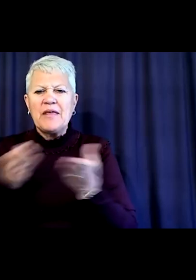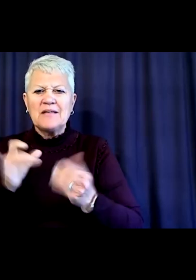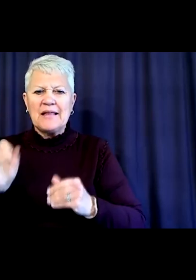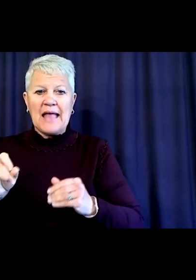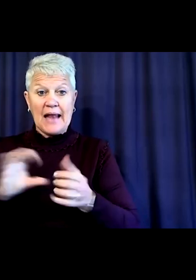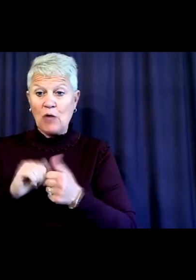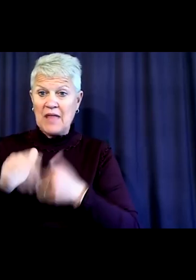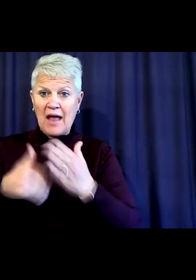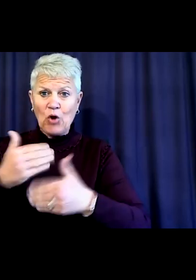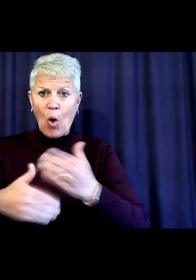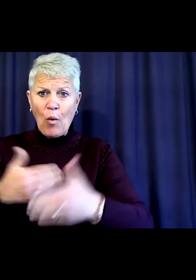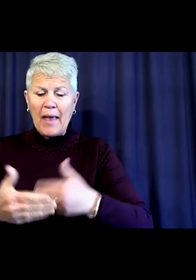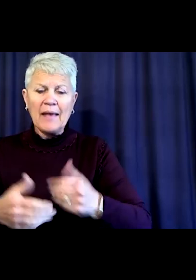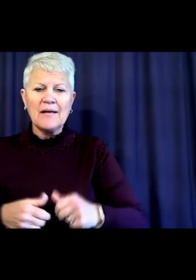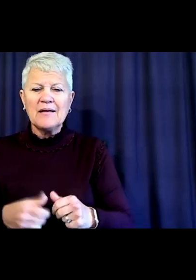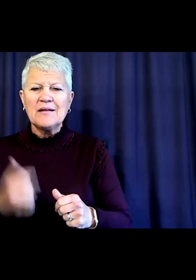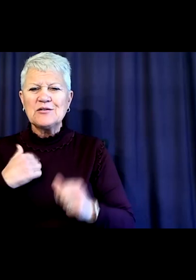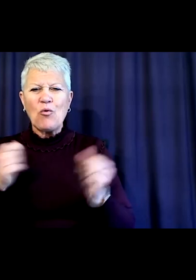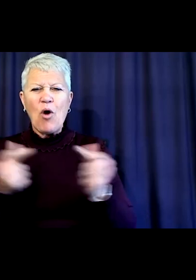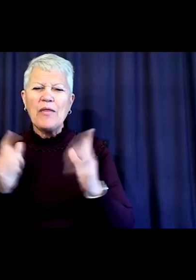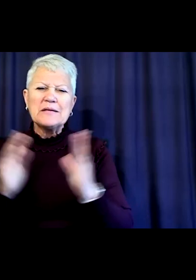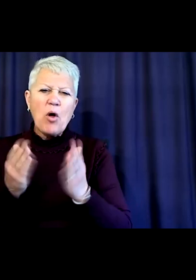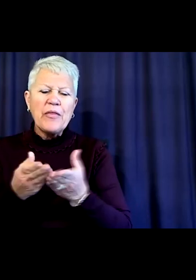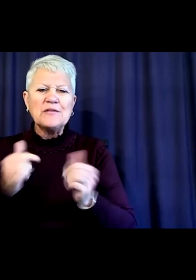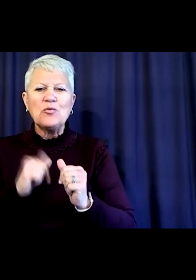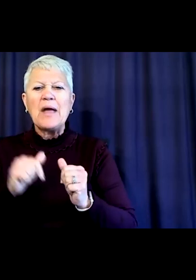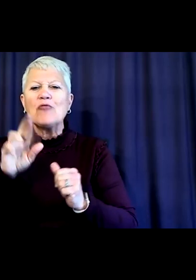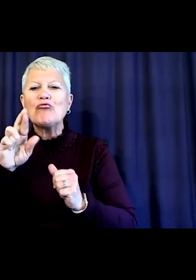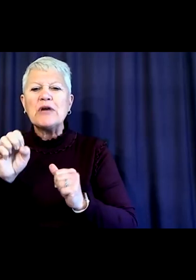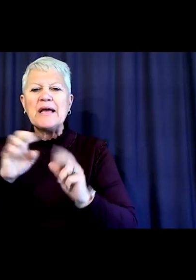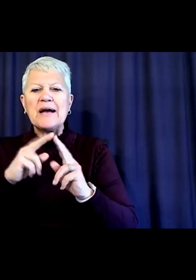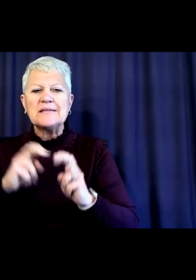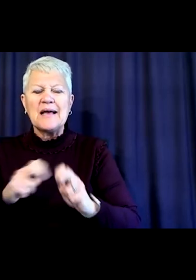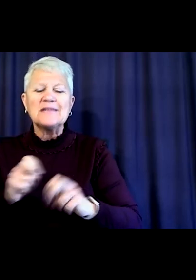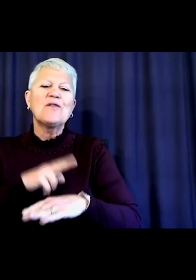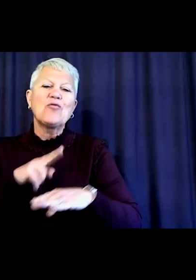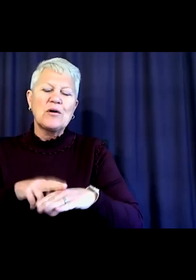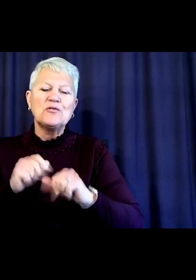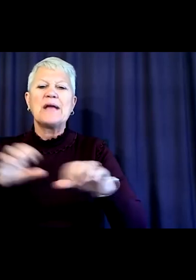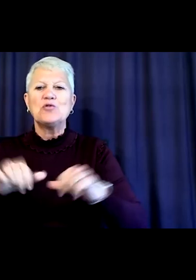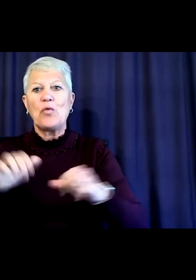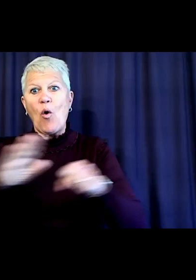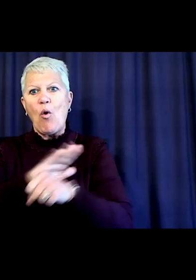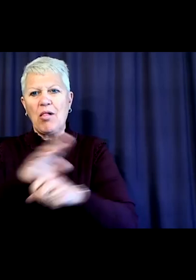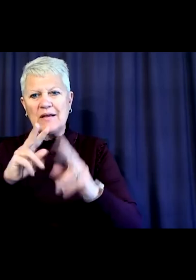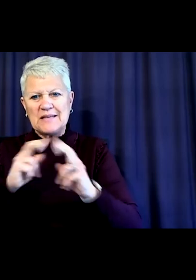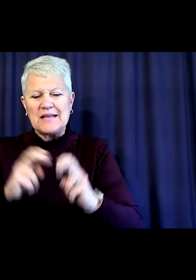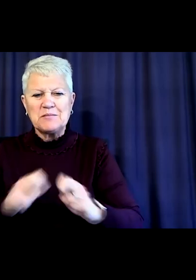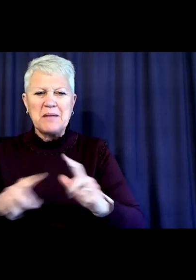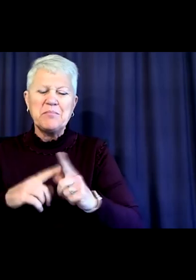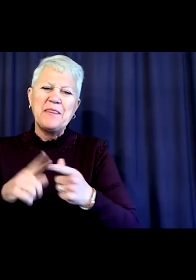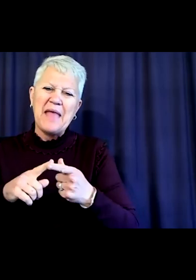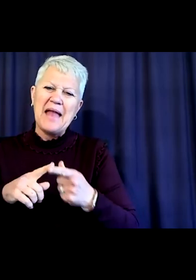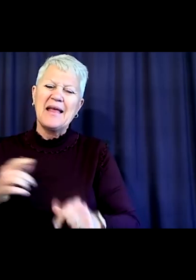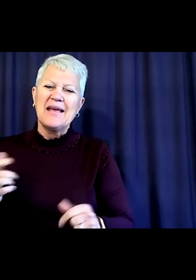going? So all these little things you can reassess. Of course, you can redo the whole assessment. But then I